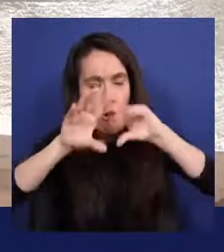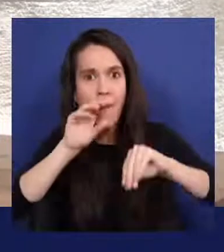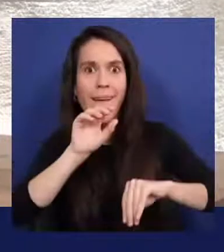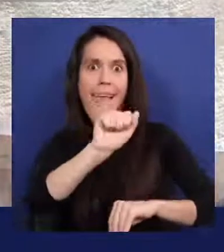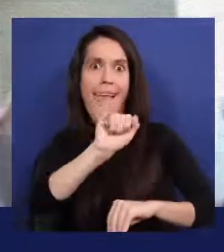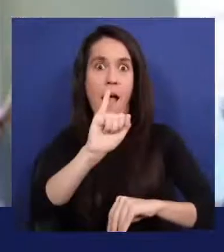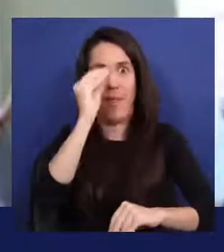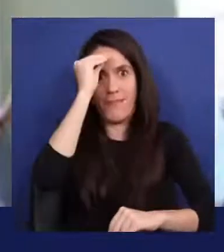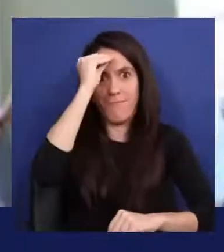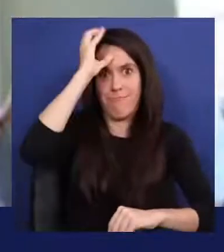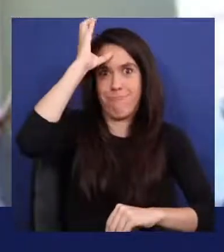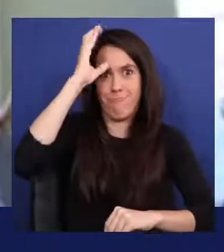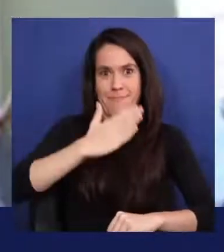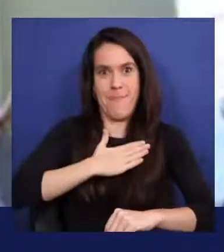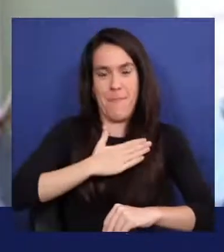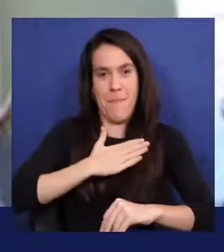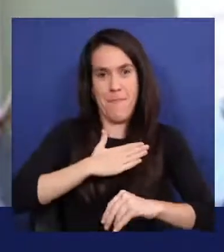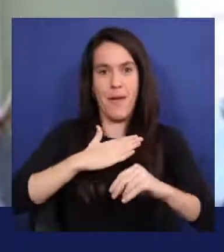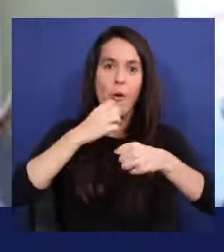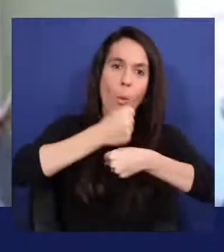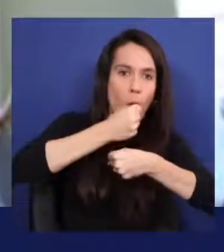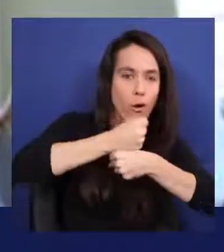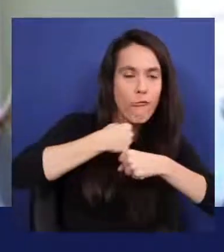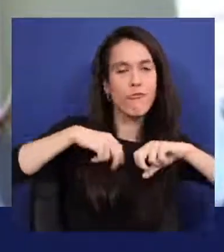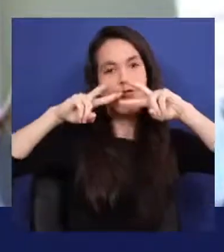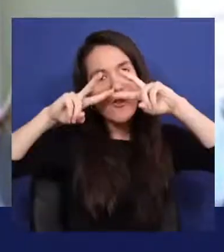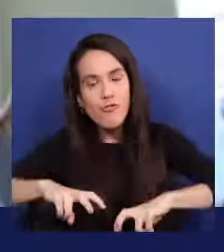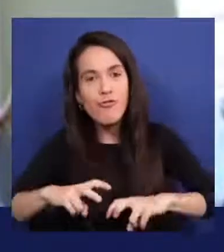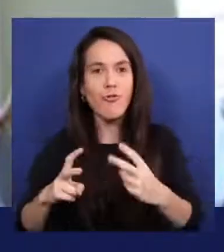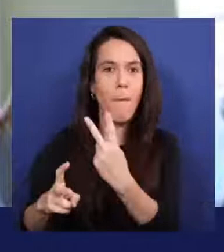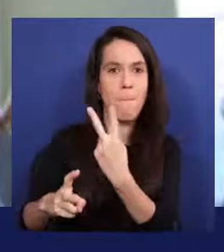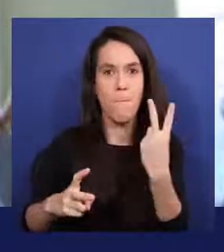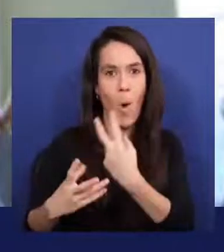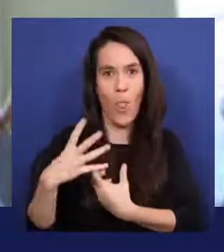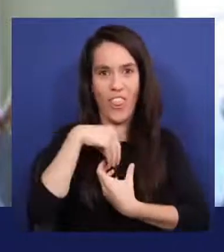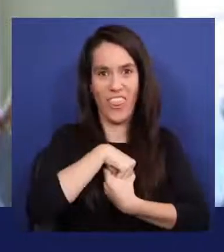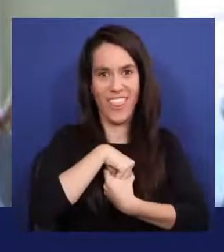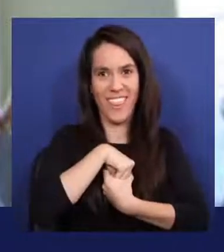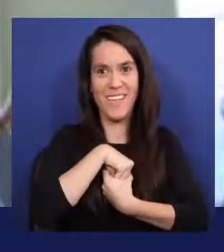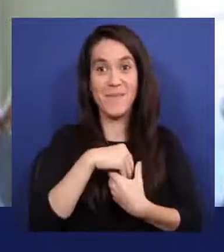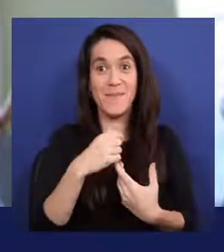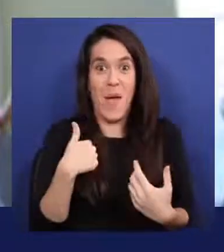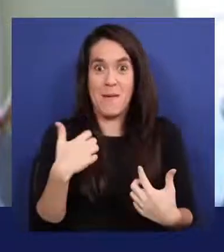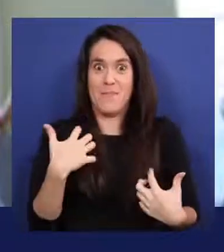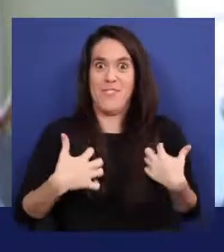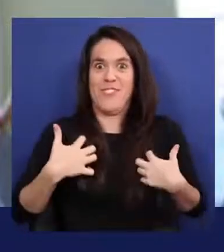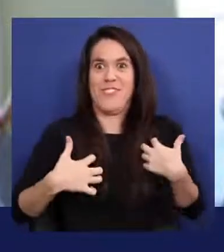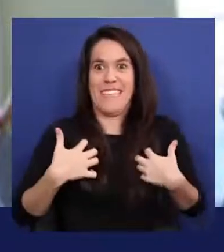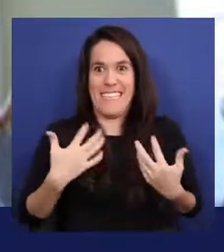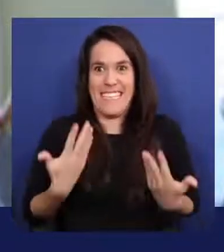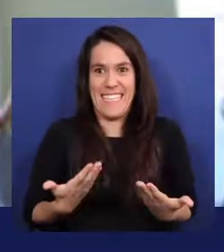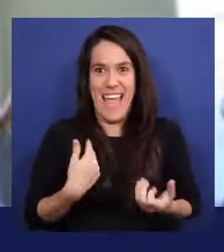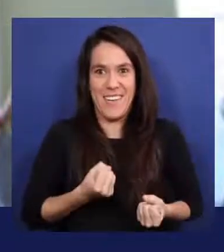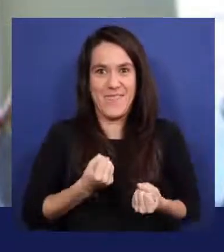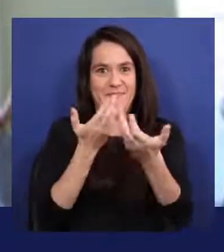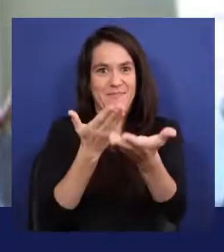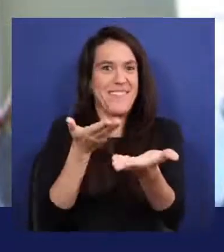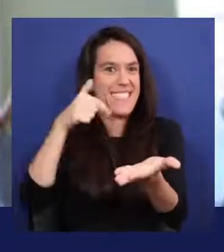and research on the side. So I'm super excited to share what I figured